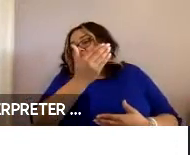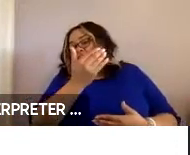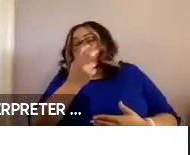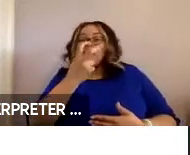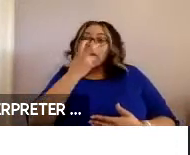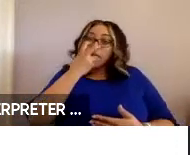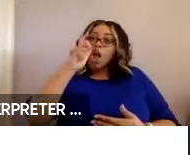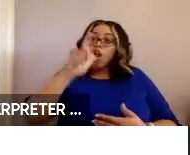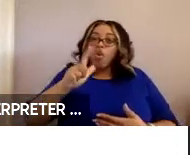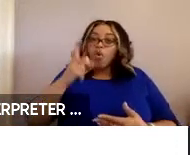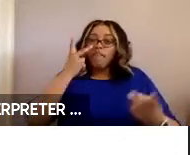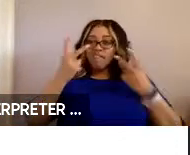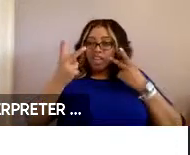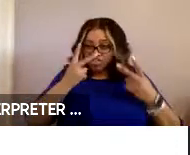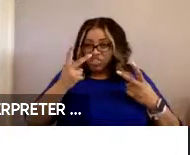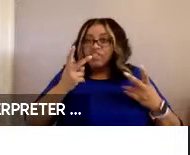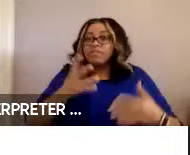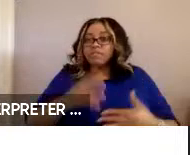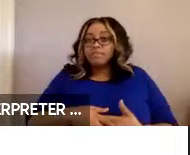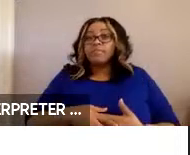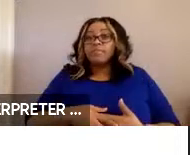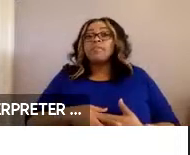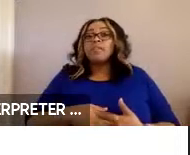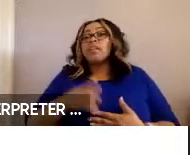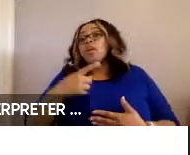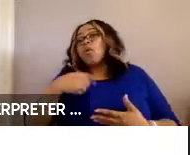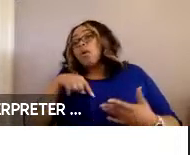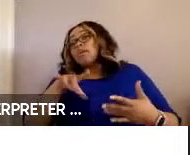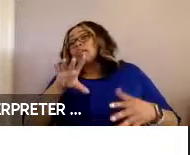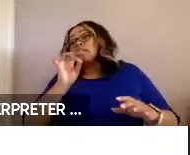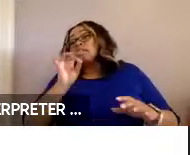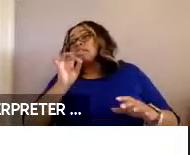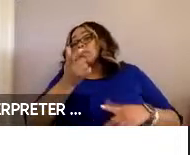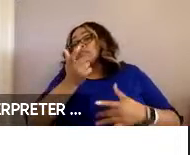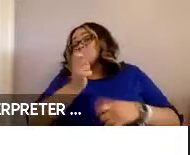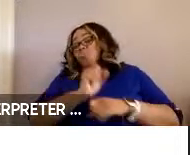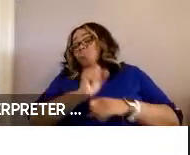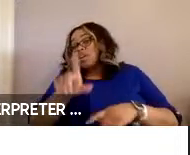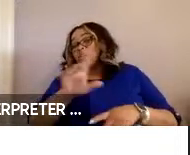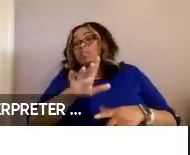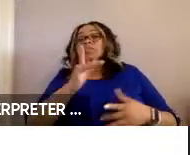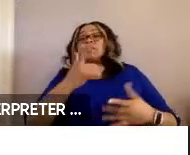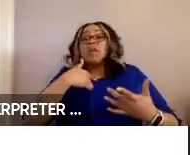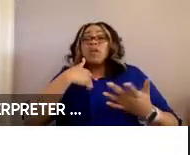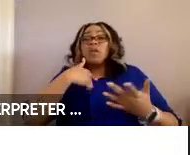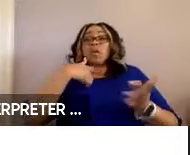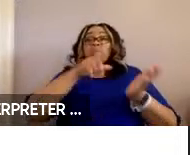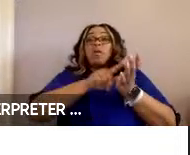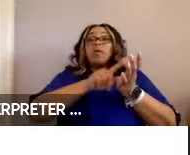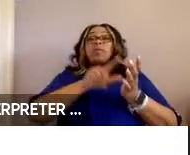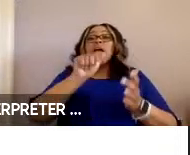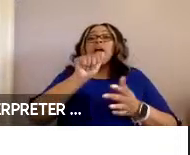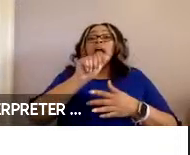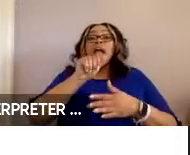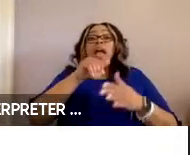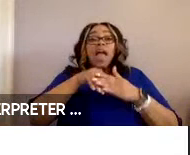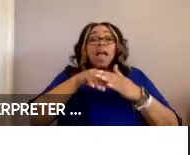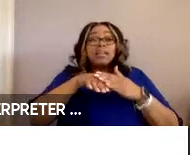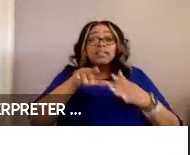blind and low vision people. The findings from this work were published at Assets, which